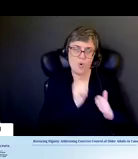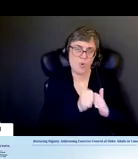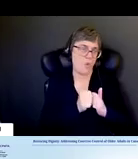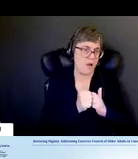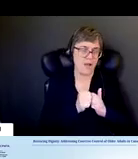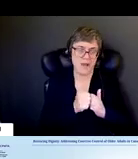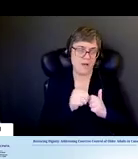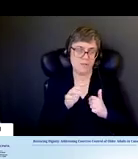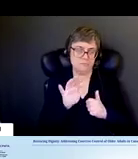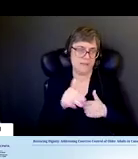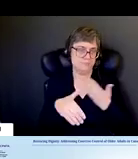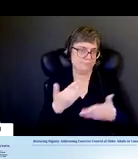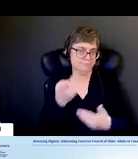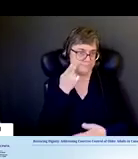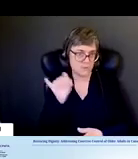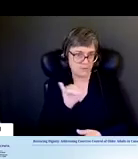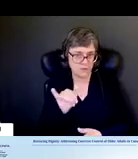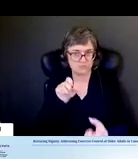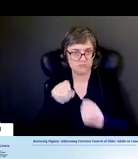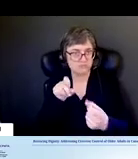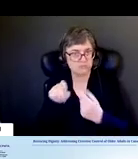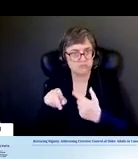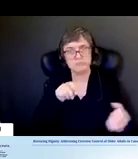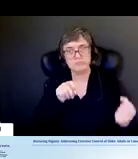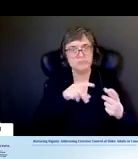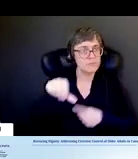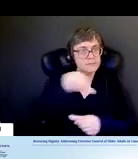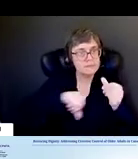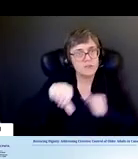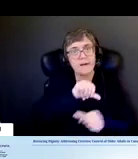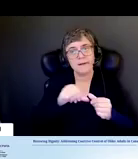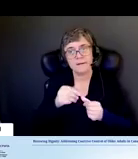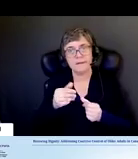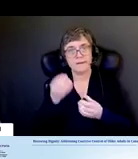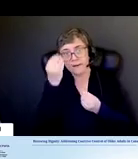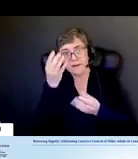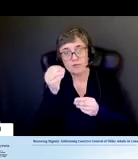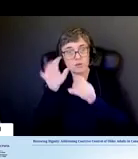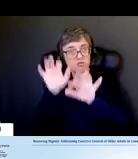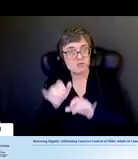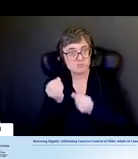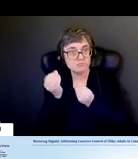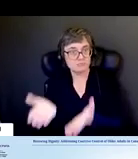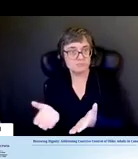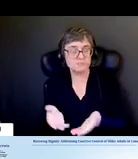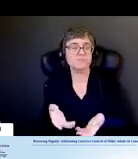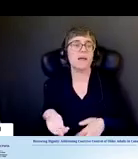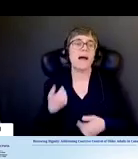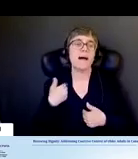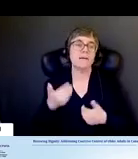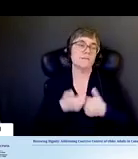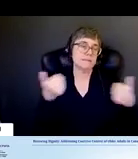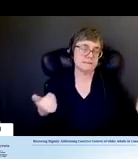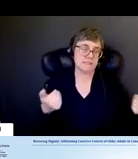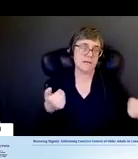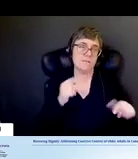other. You can leave some information in there. There's a Q&A box, which is a separate option if you have questions